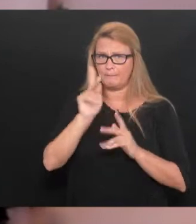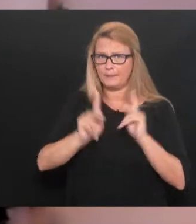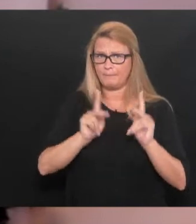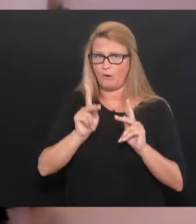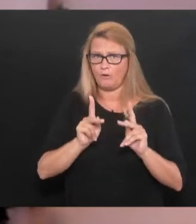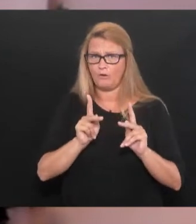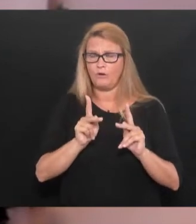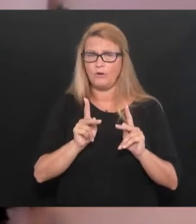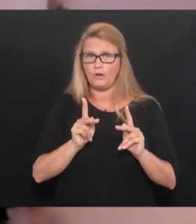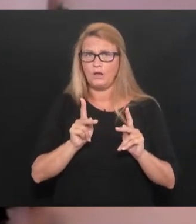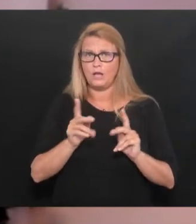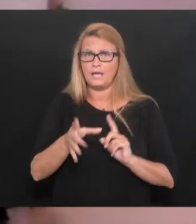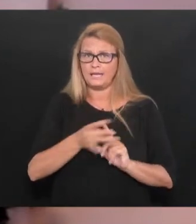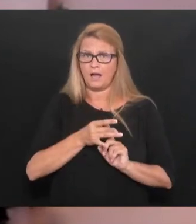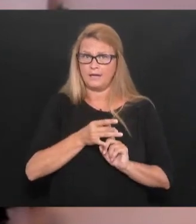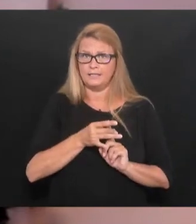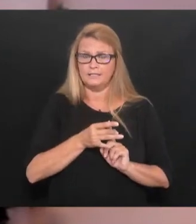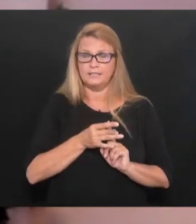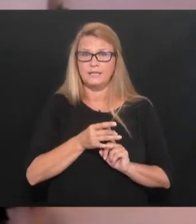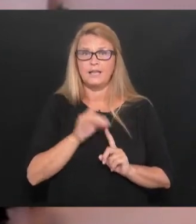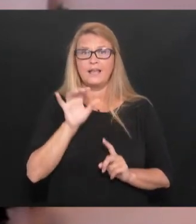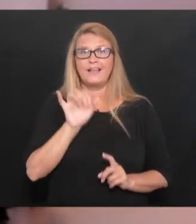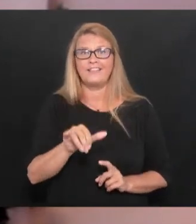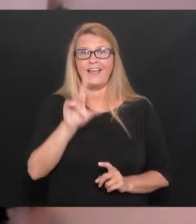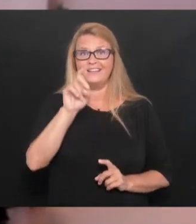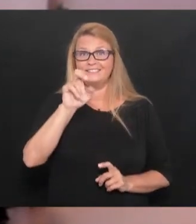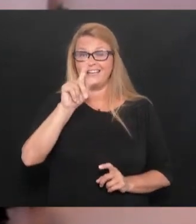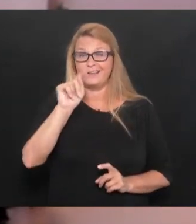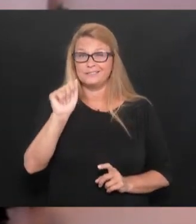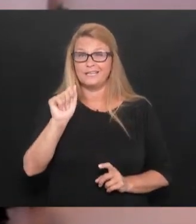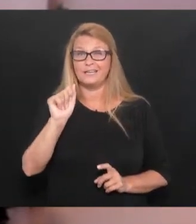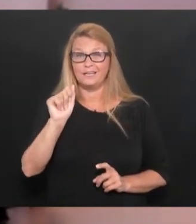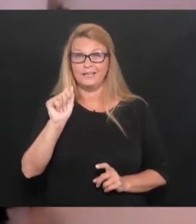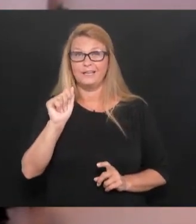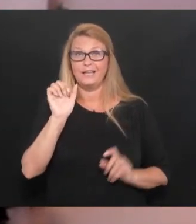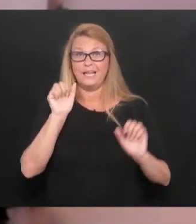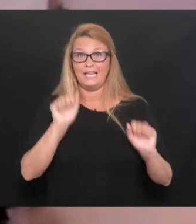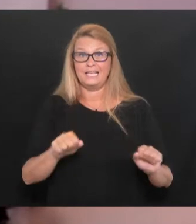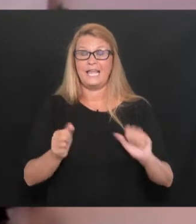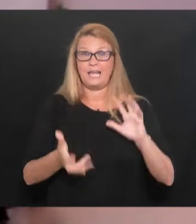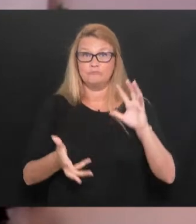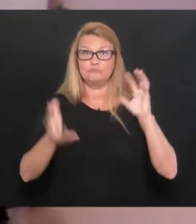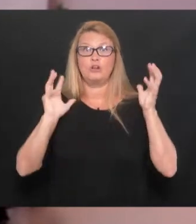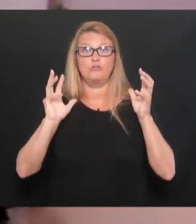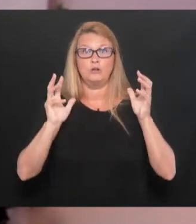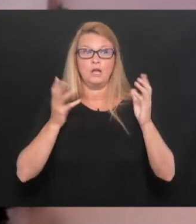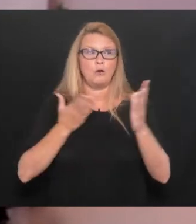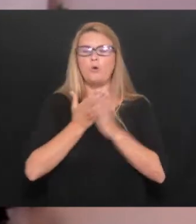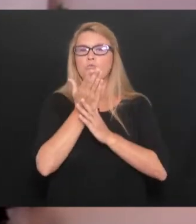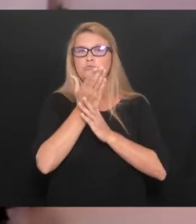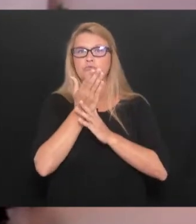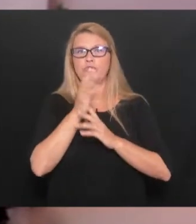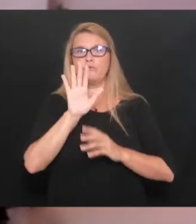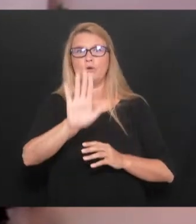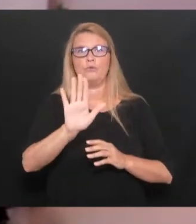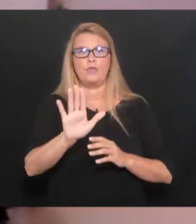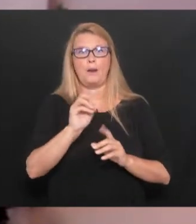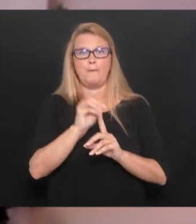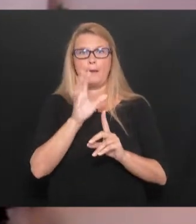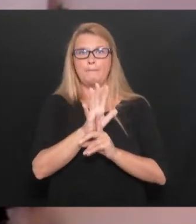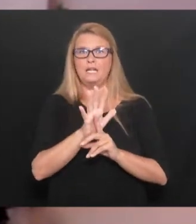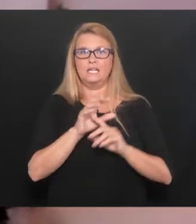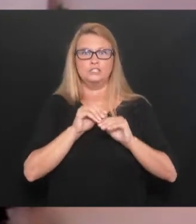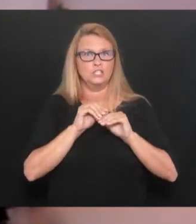that part of that is that the Delta variant goes through the population really quickly, spreads quickly. We've talked about spreading